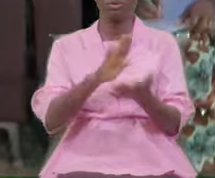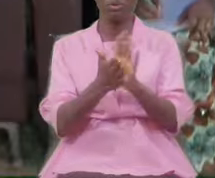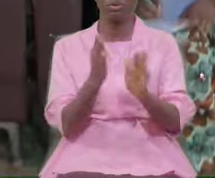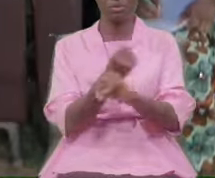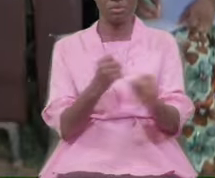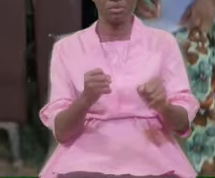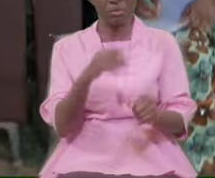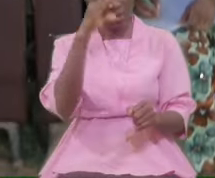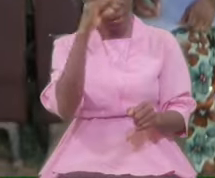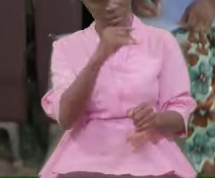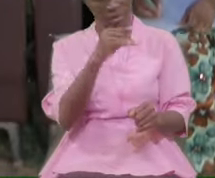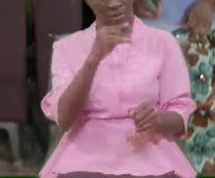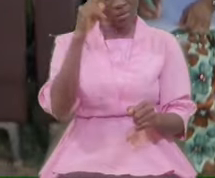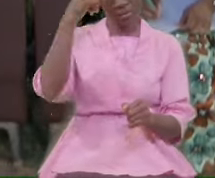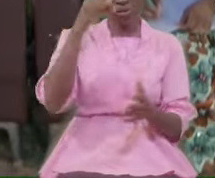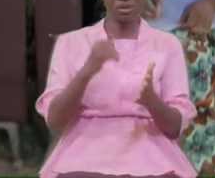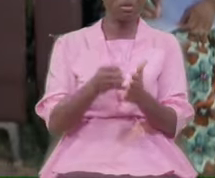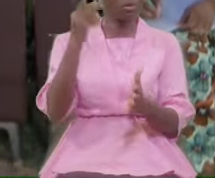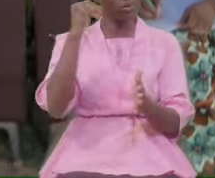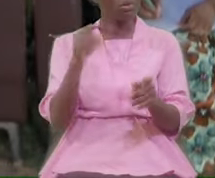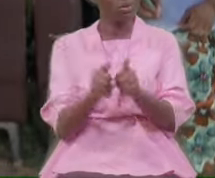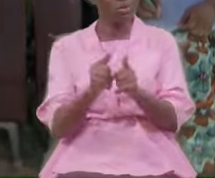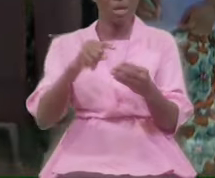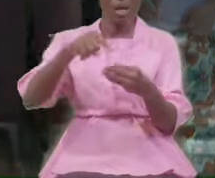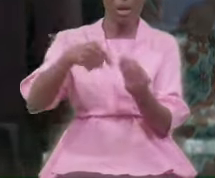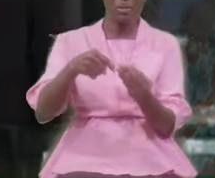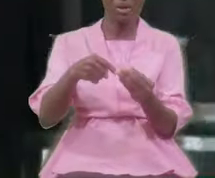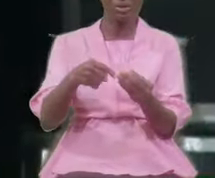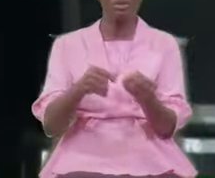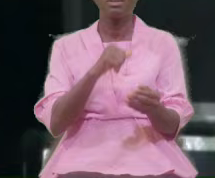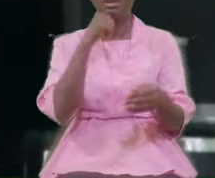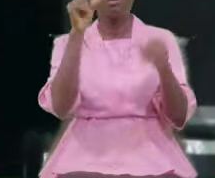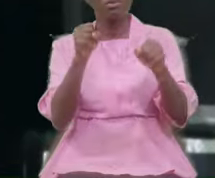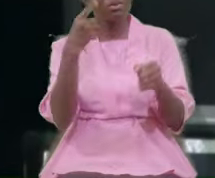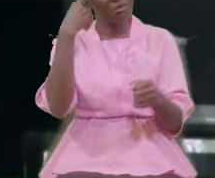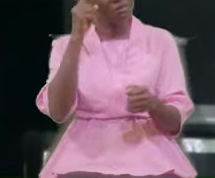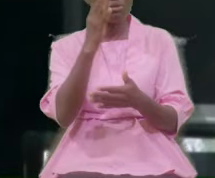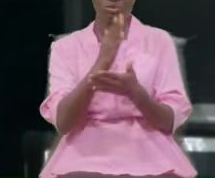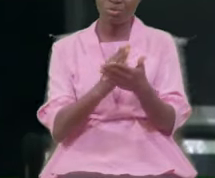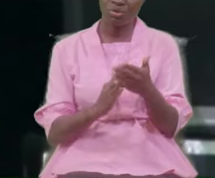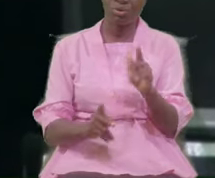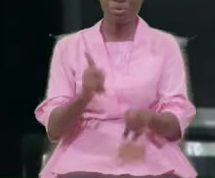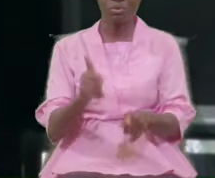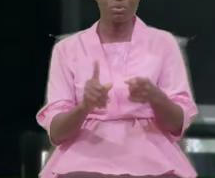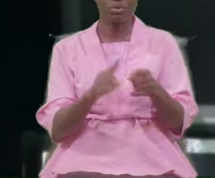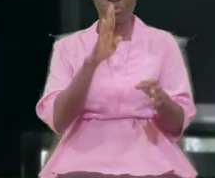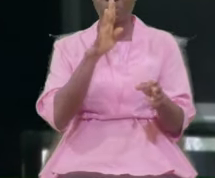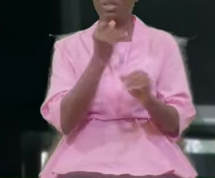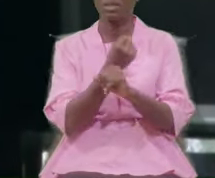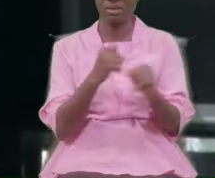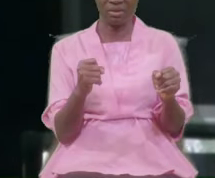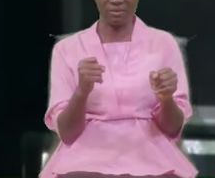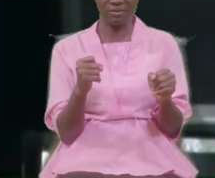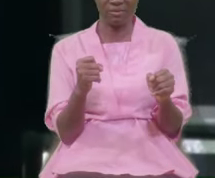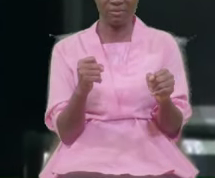was even about impossible for some to be sav kay para sa Imposible para